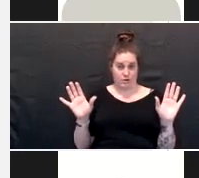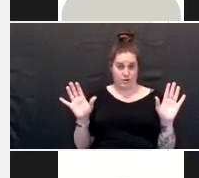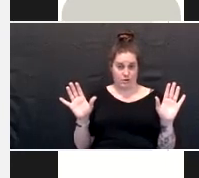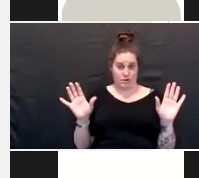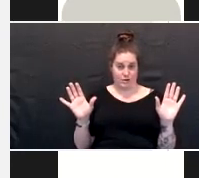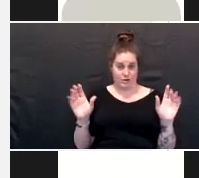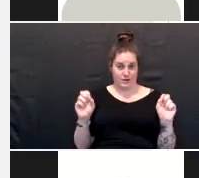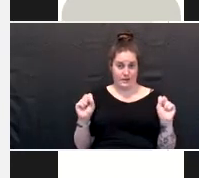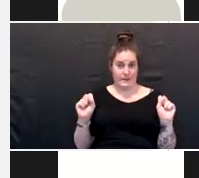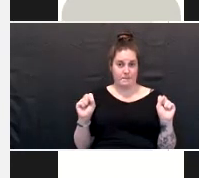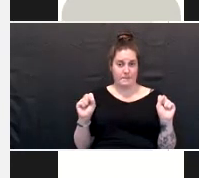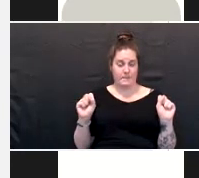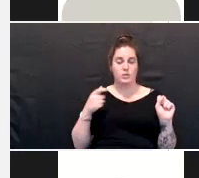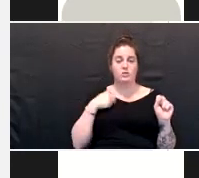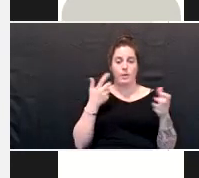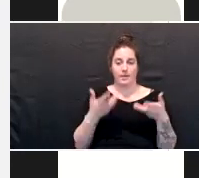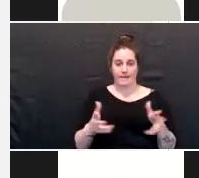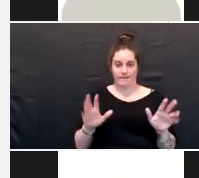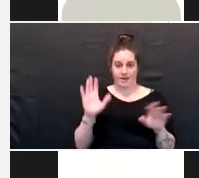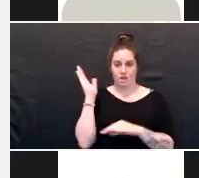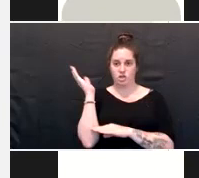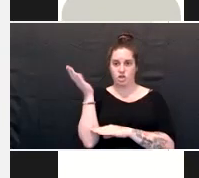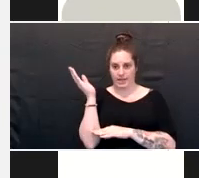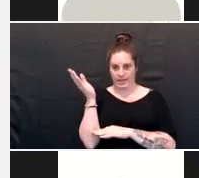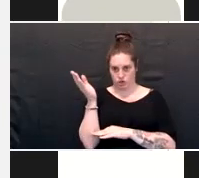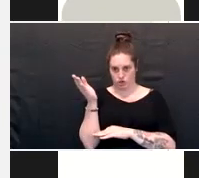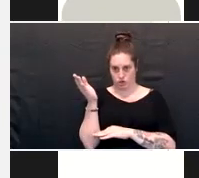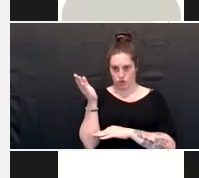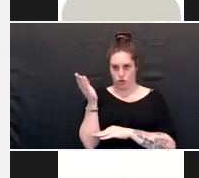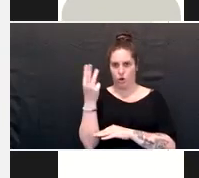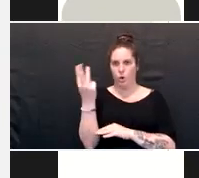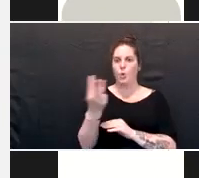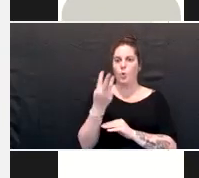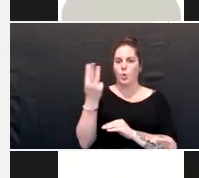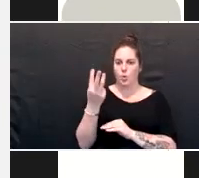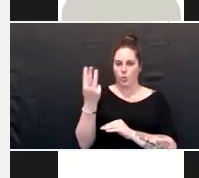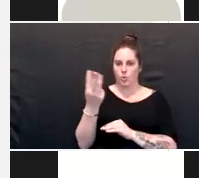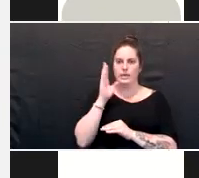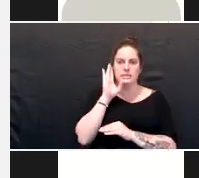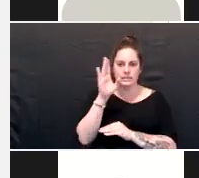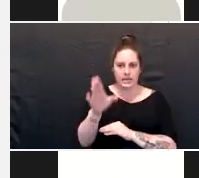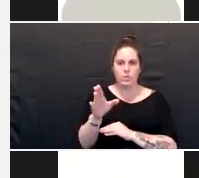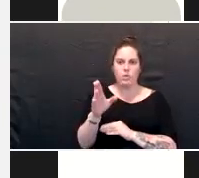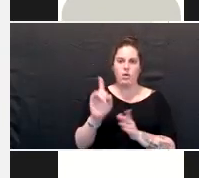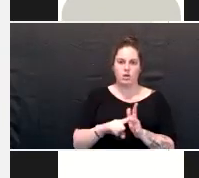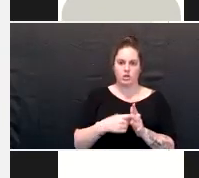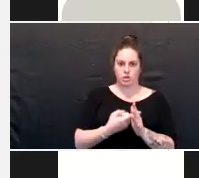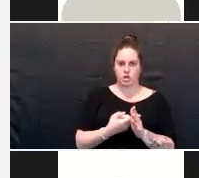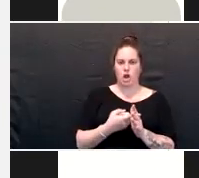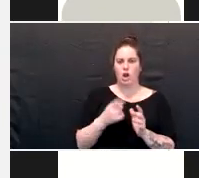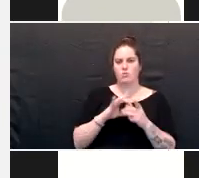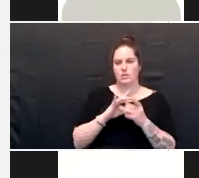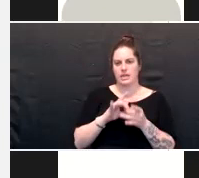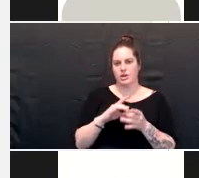So I'm going to end here. We'll pick up on Wednesday, talk about the idea of non-conservative